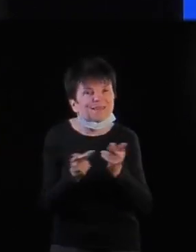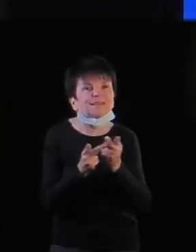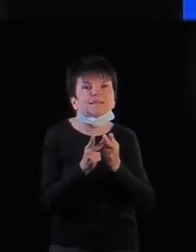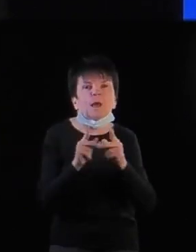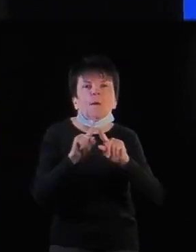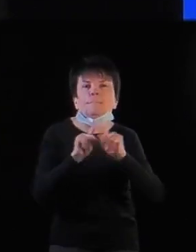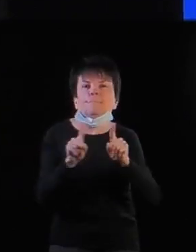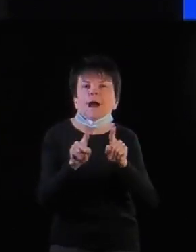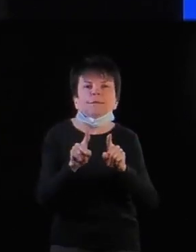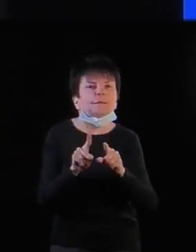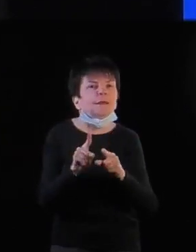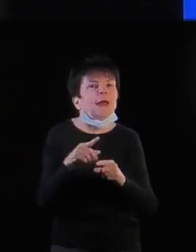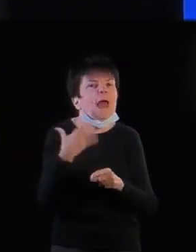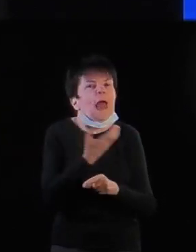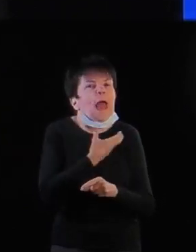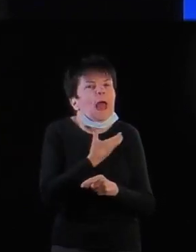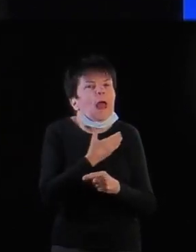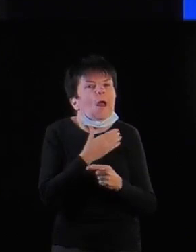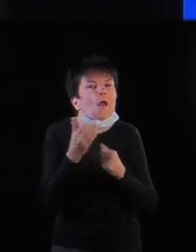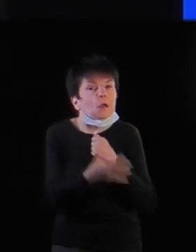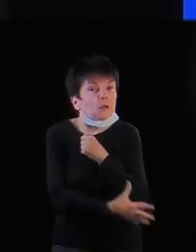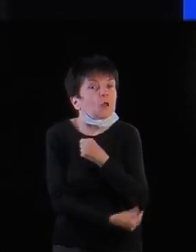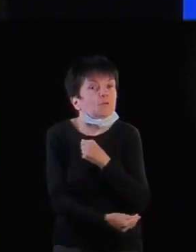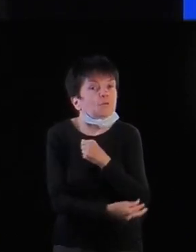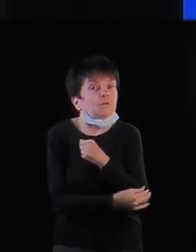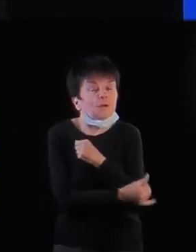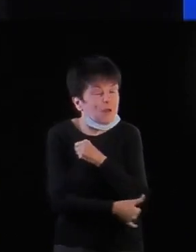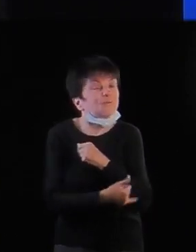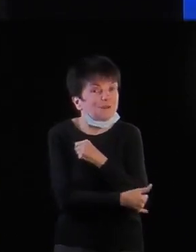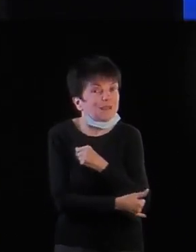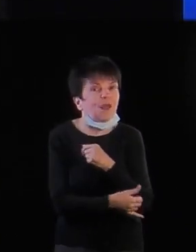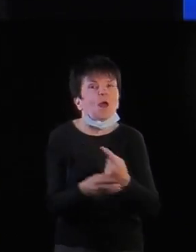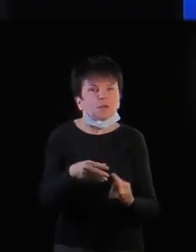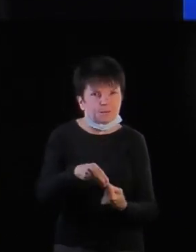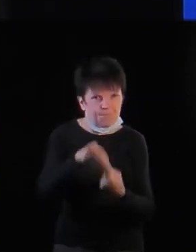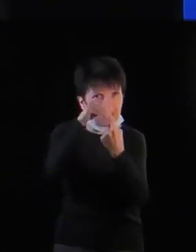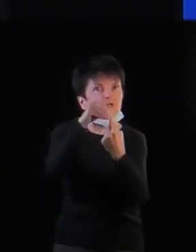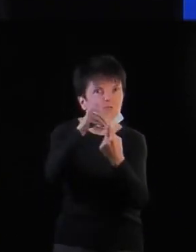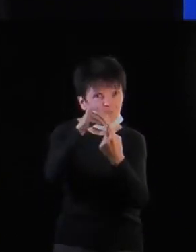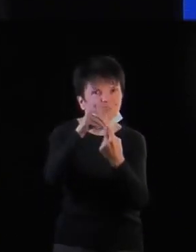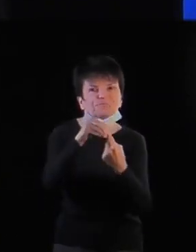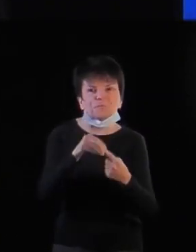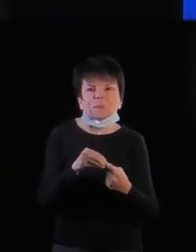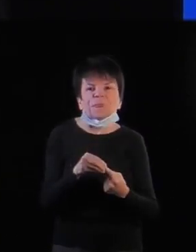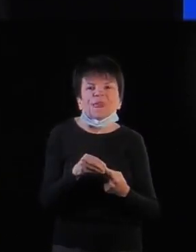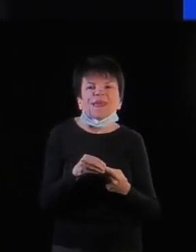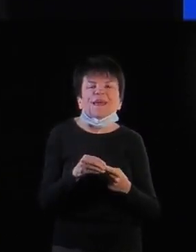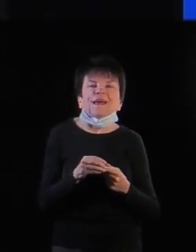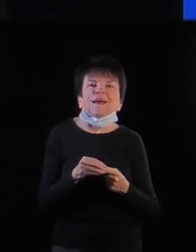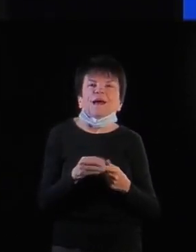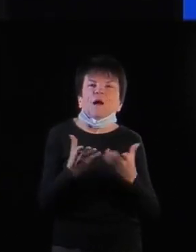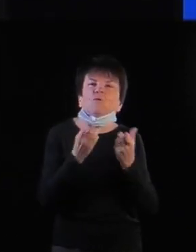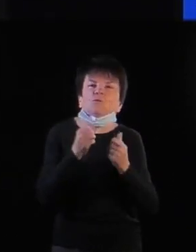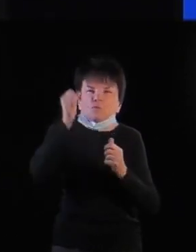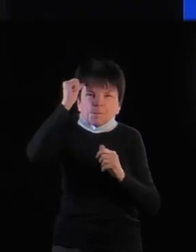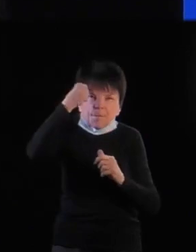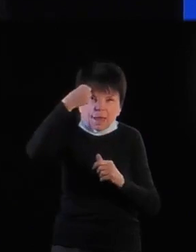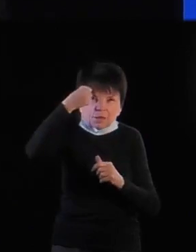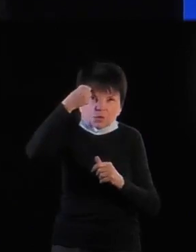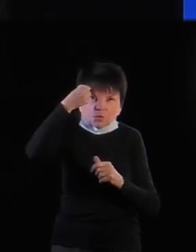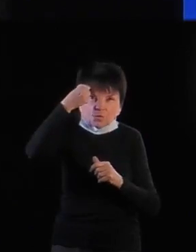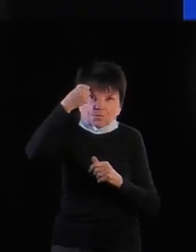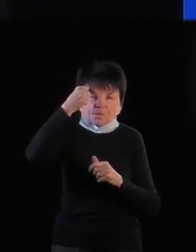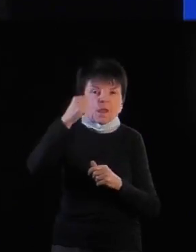like our country. And in the midst of being a citizen of our country, I also remind you that